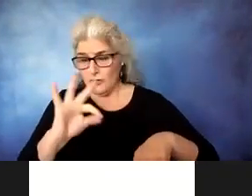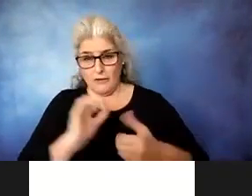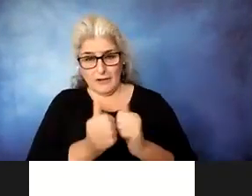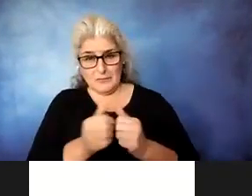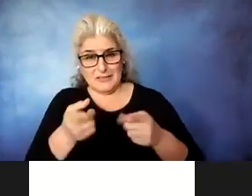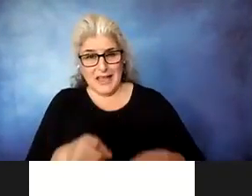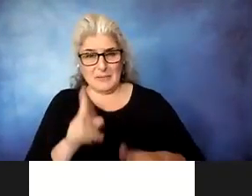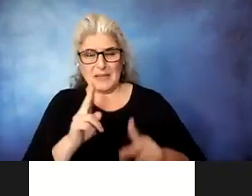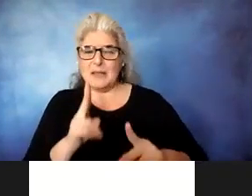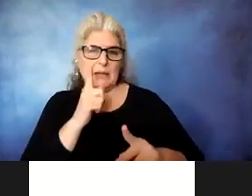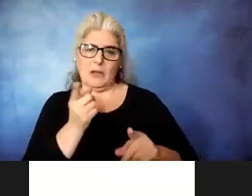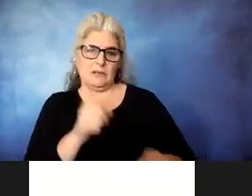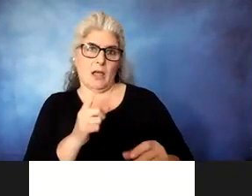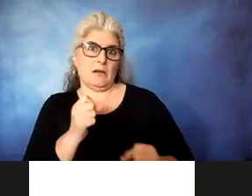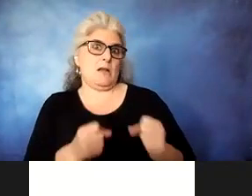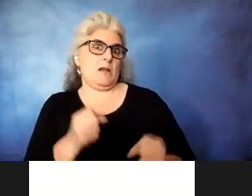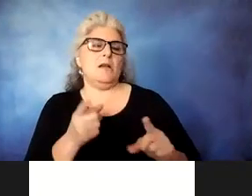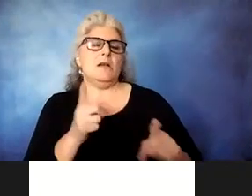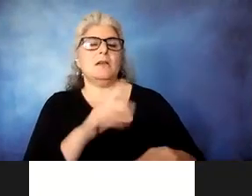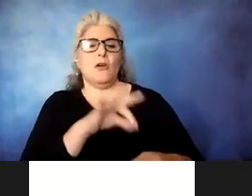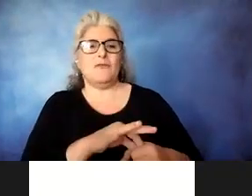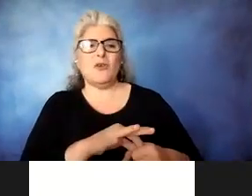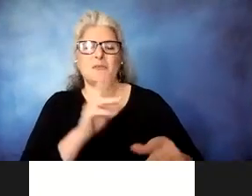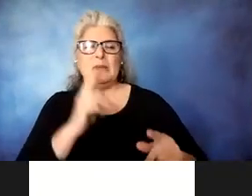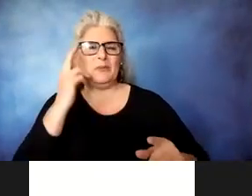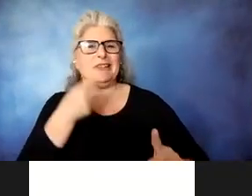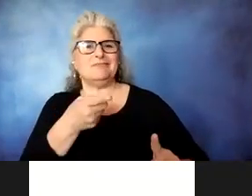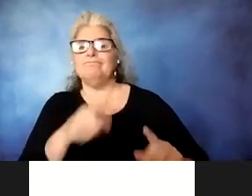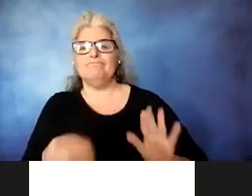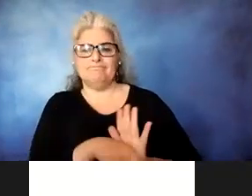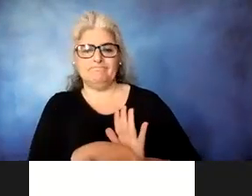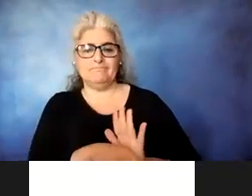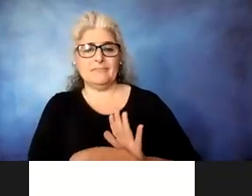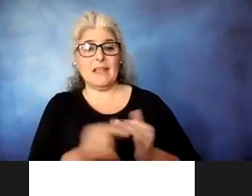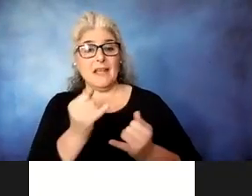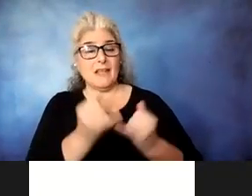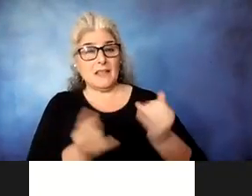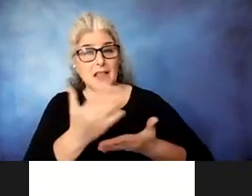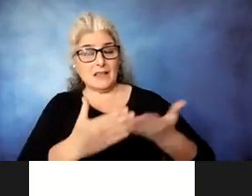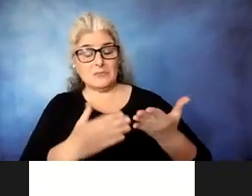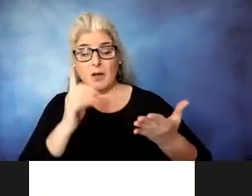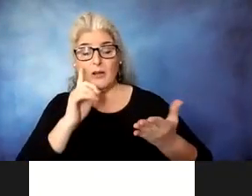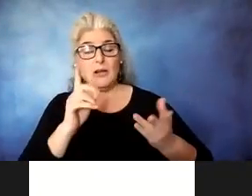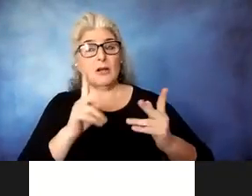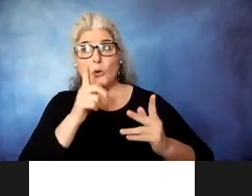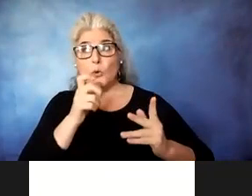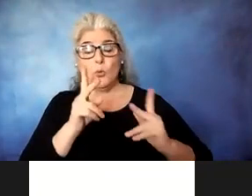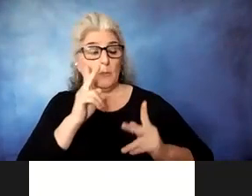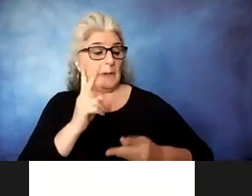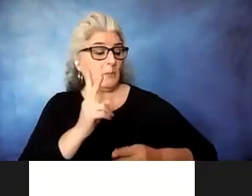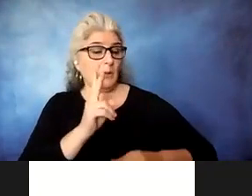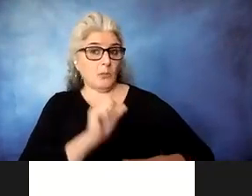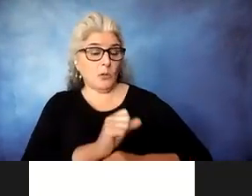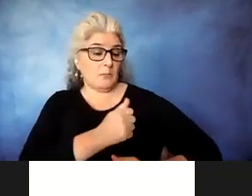that would determine the winner. So that was identified as a drawback. The last piece is that military and overseas voters had to turn around